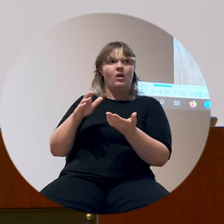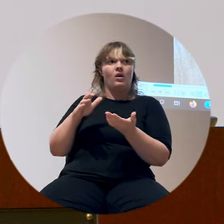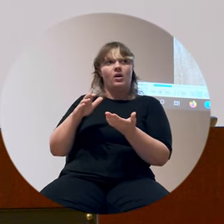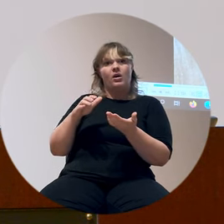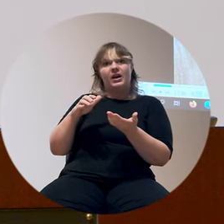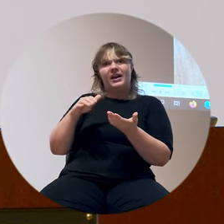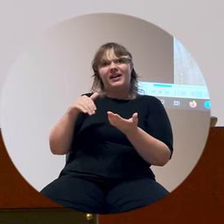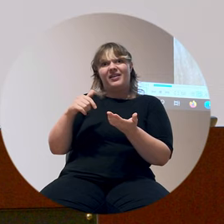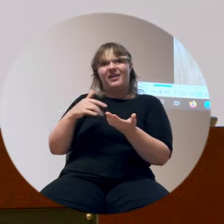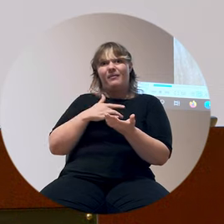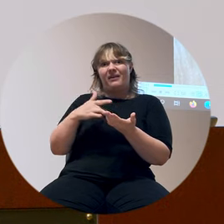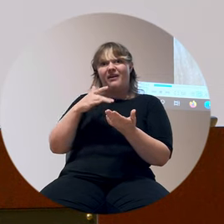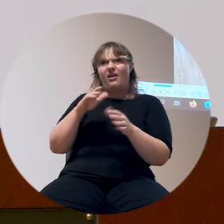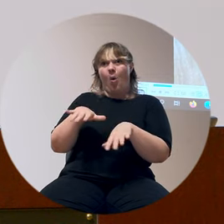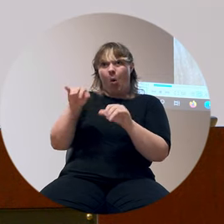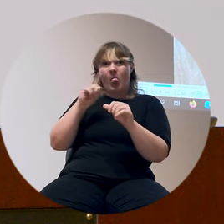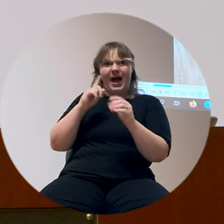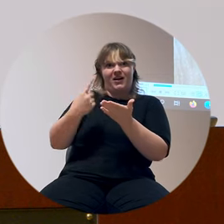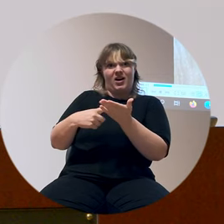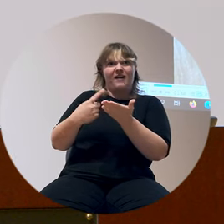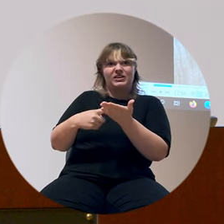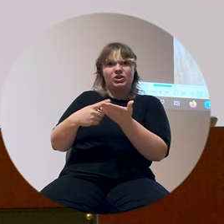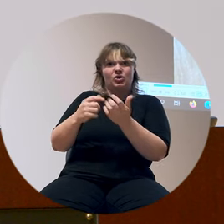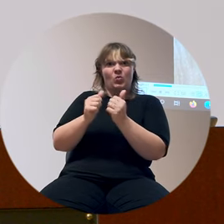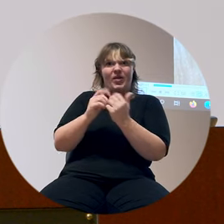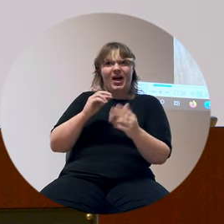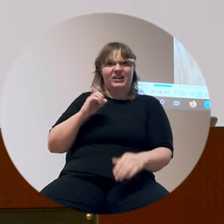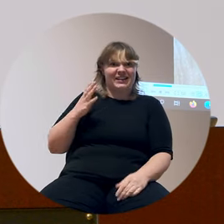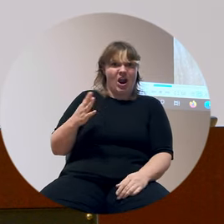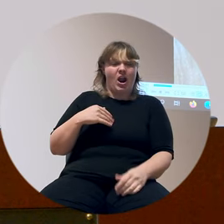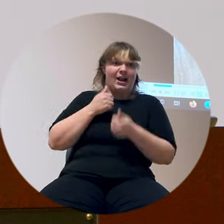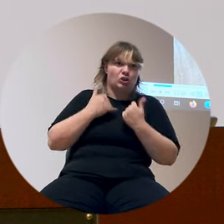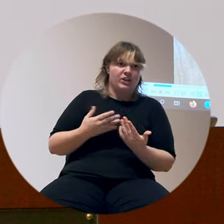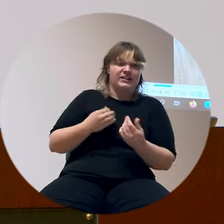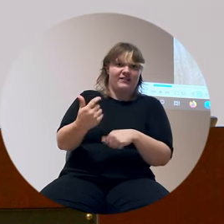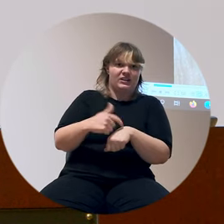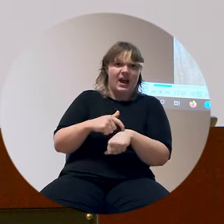us having to be there and exhaust us every time with it.